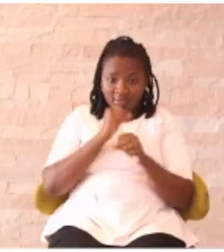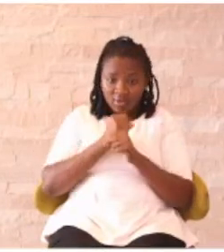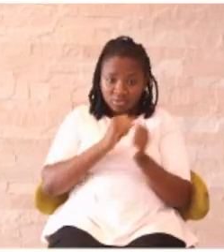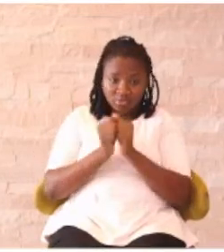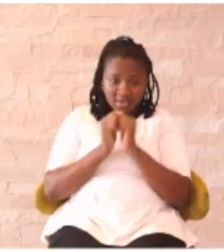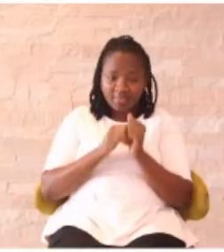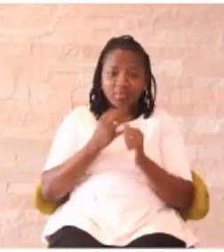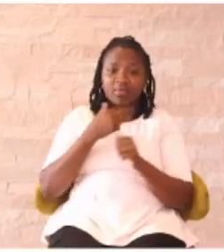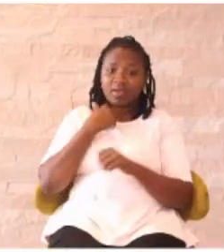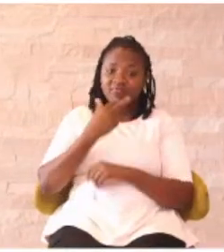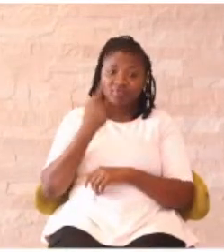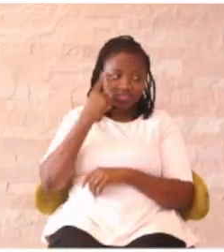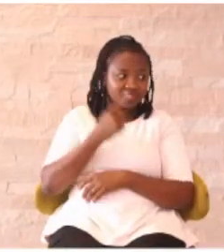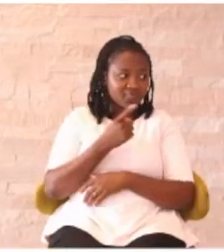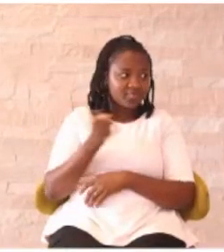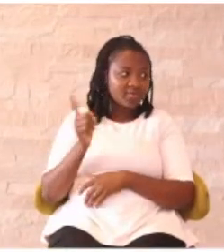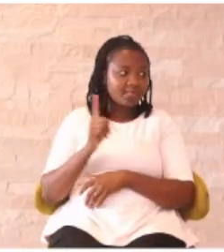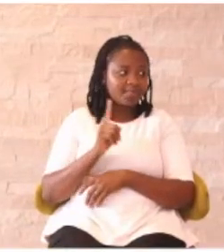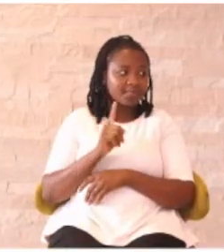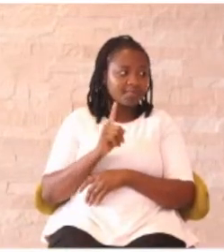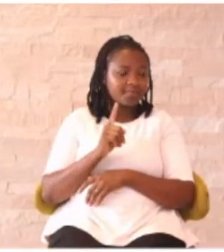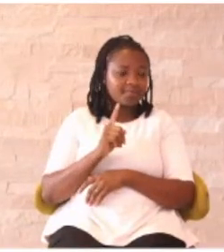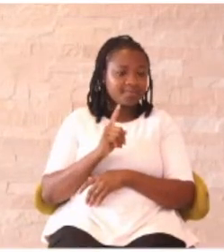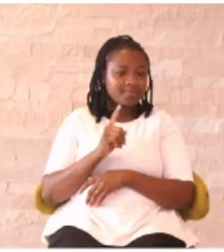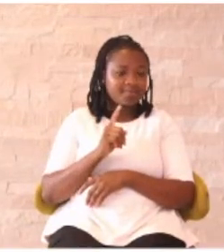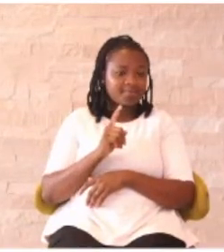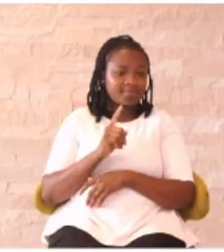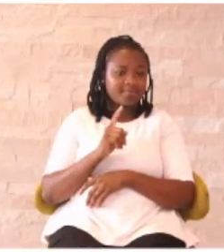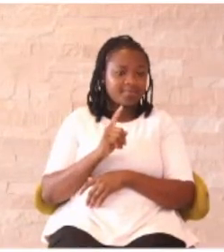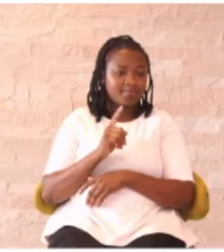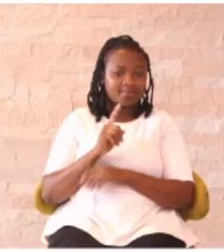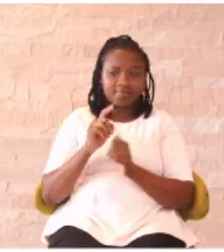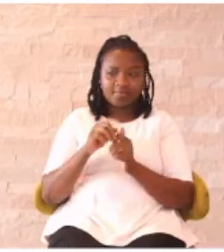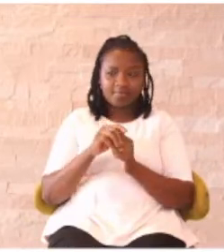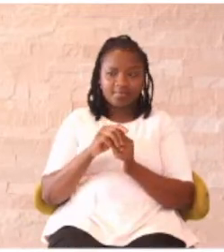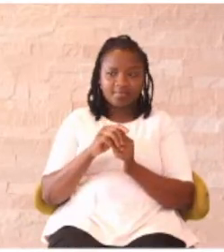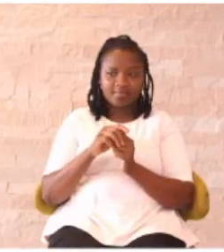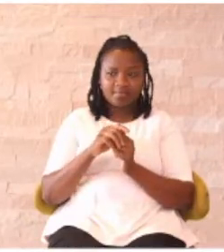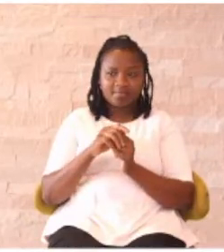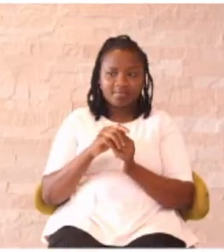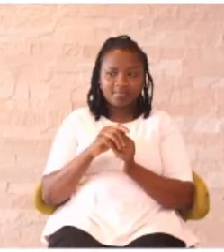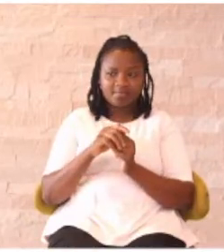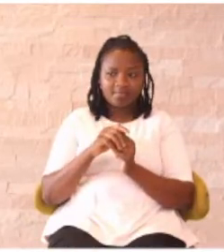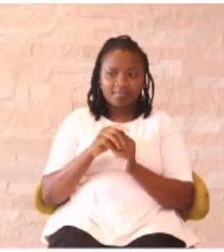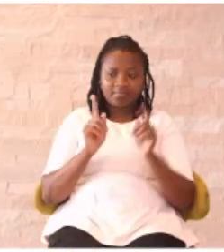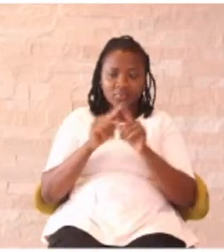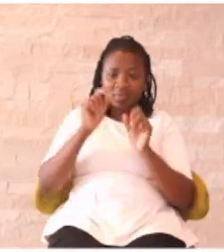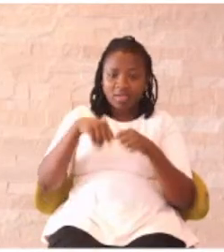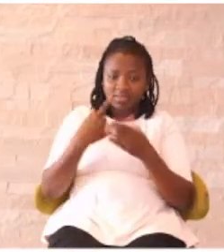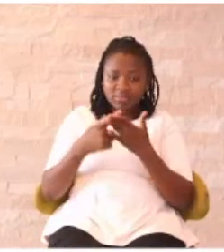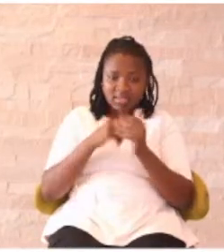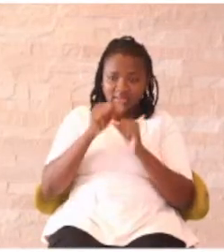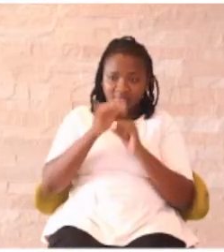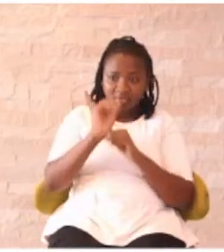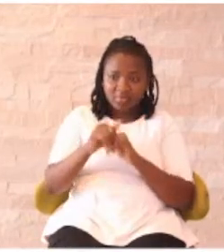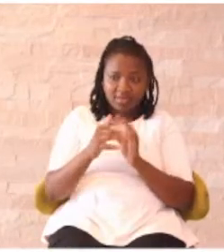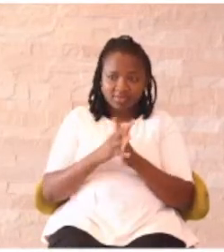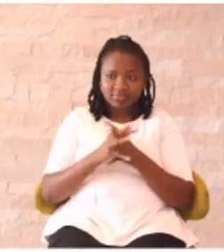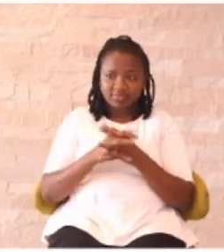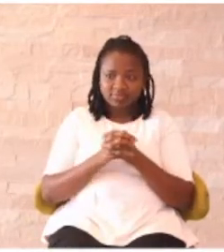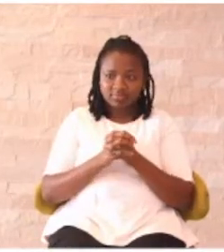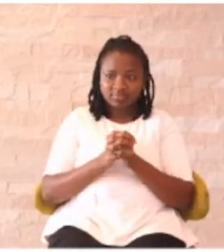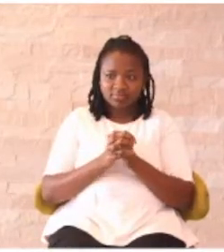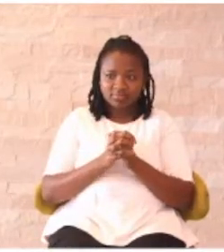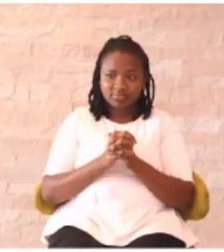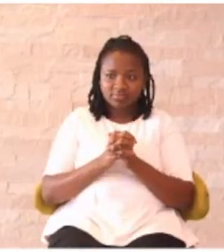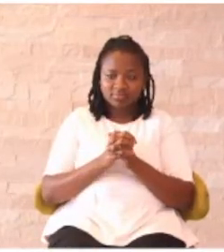us in our absence. You can talk about persons with disability or women with disability in the absence of persons with disability.